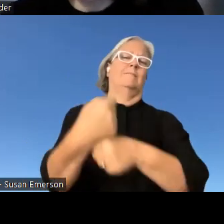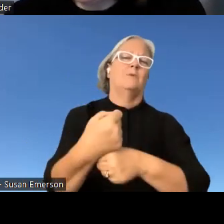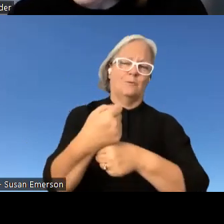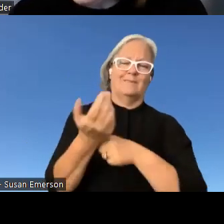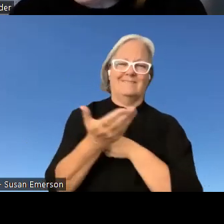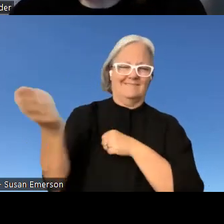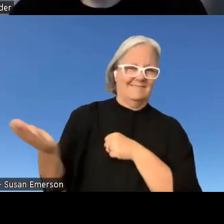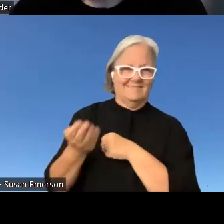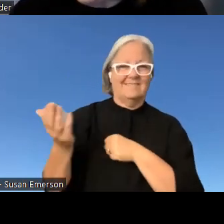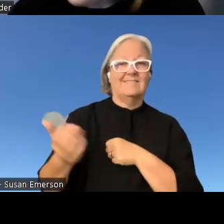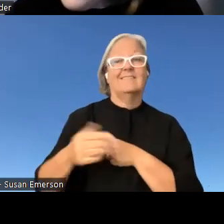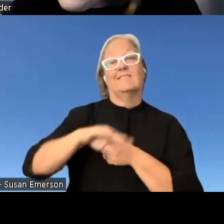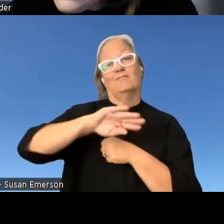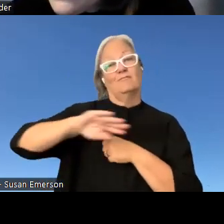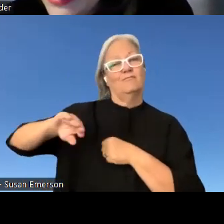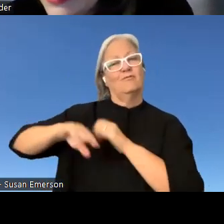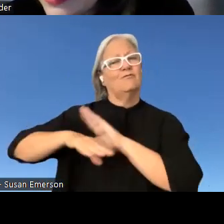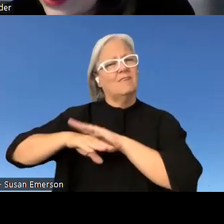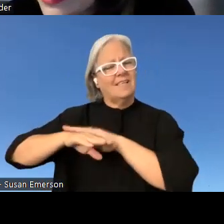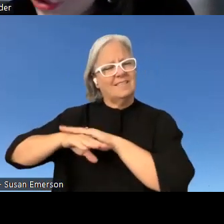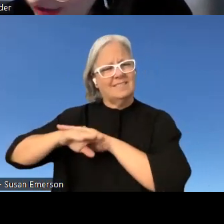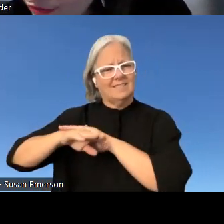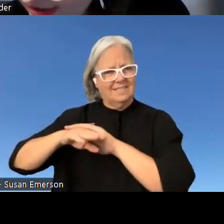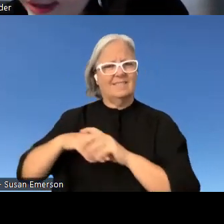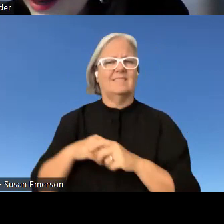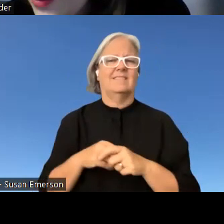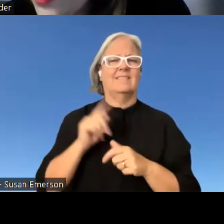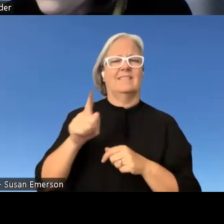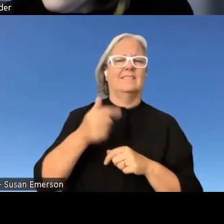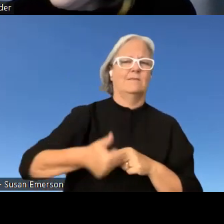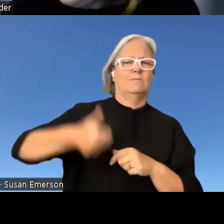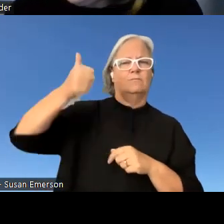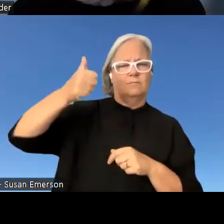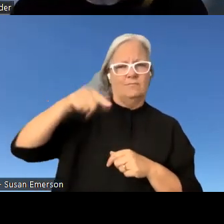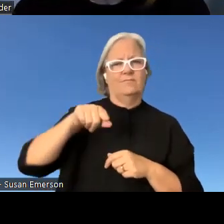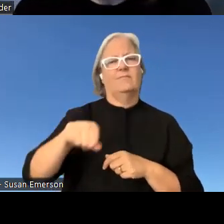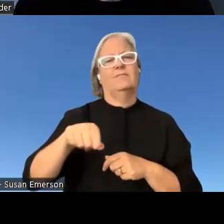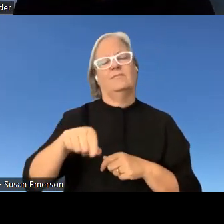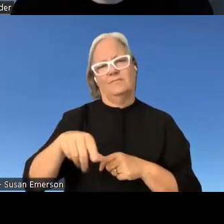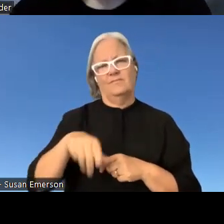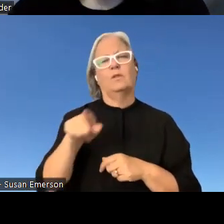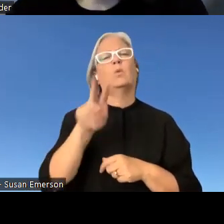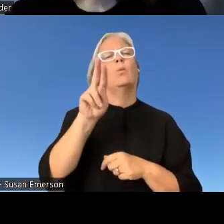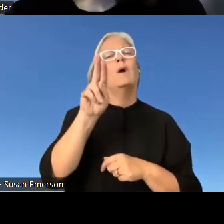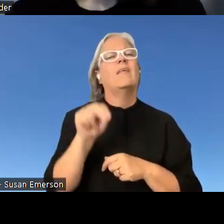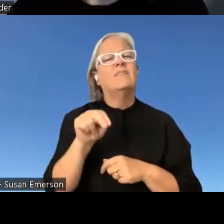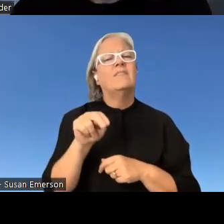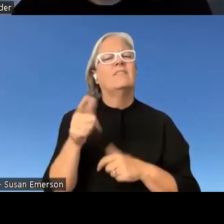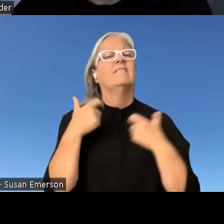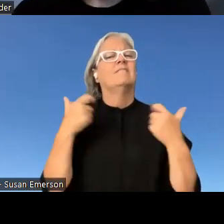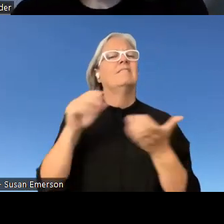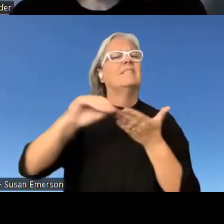right-hand side, there is a photo of Gadavalli, the Director General of the United Nations Office at Vienna,